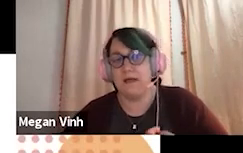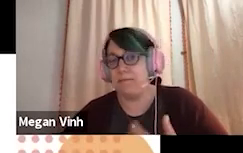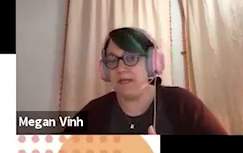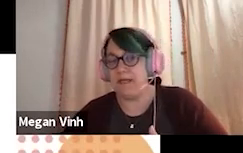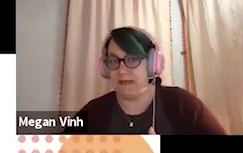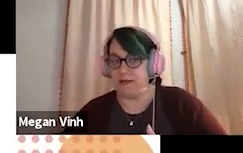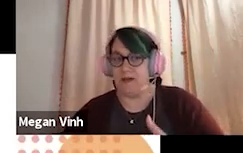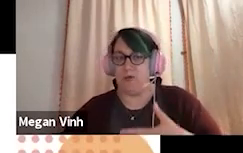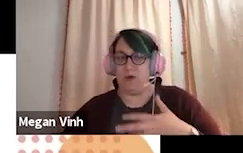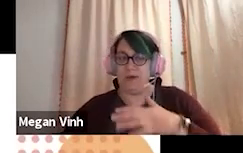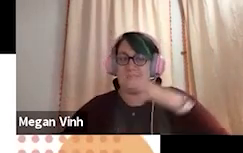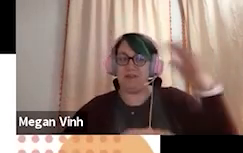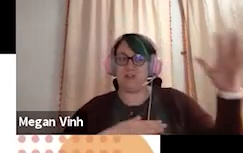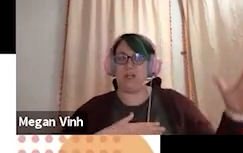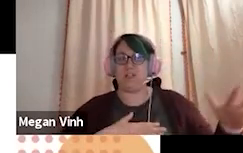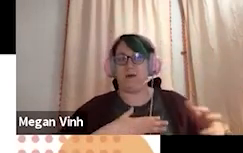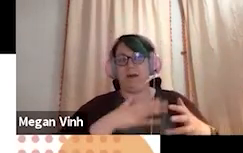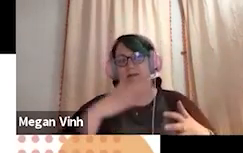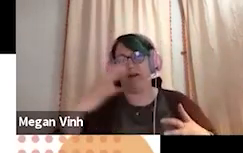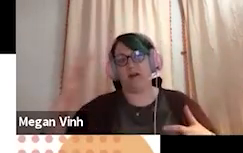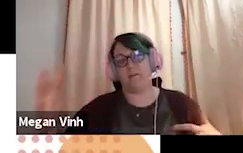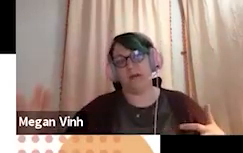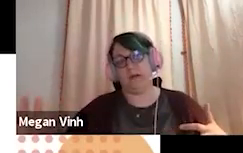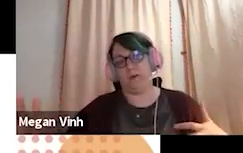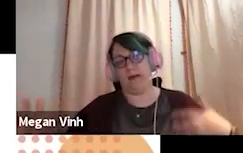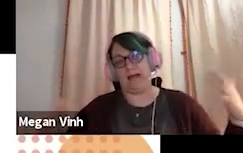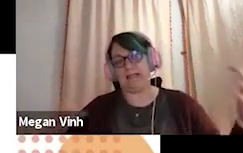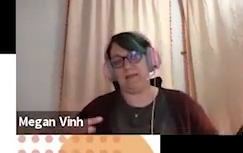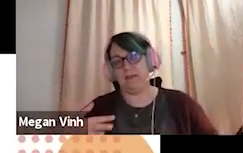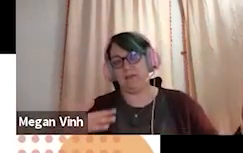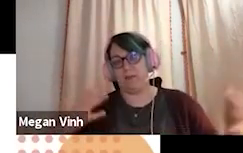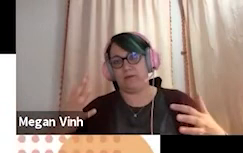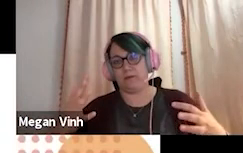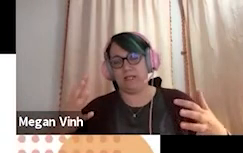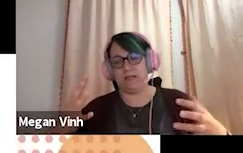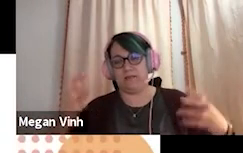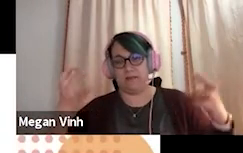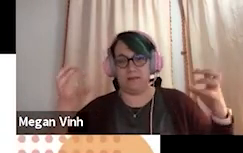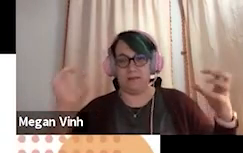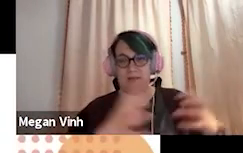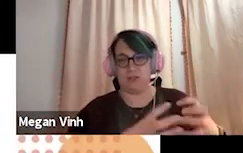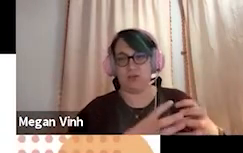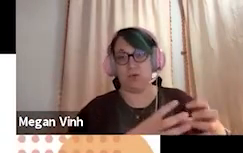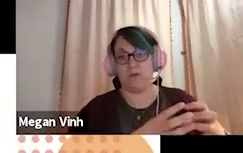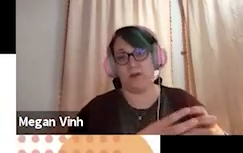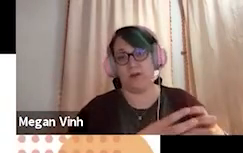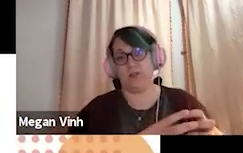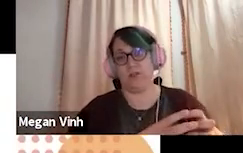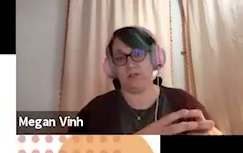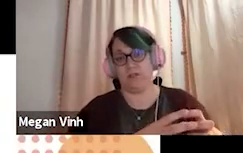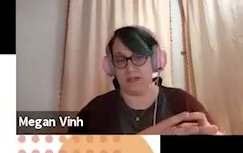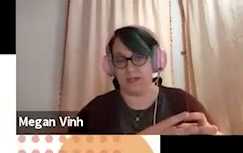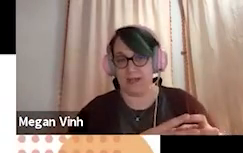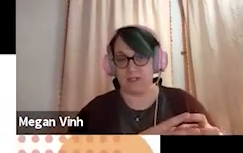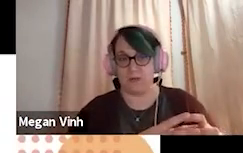a beginning, what do I need to change about my environment or my activities or my routines to make sure